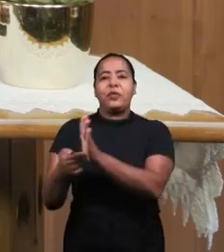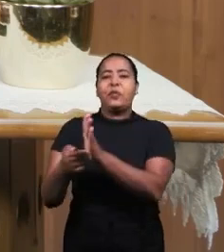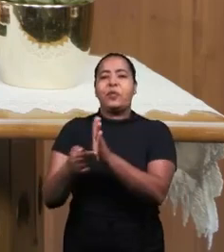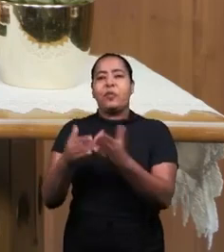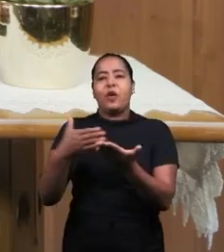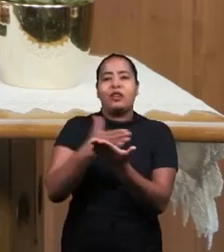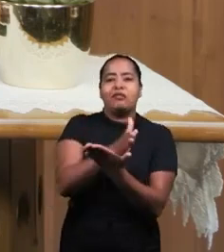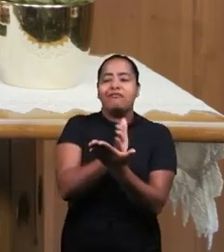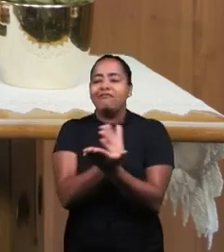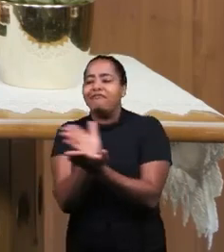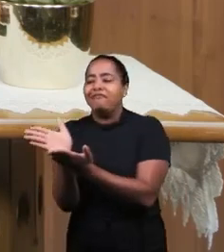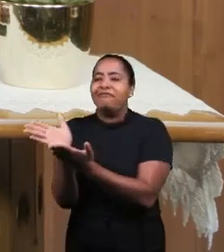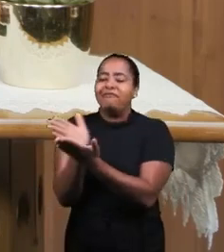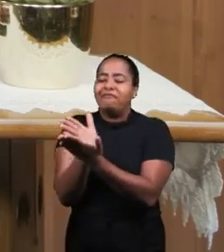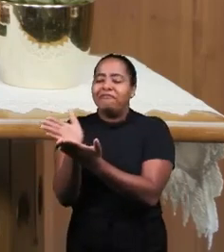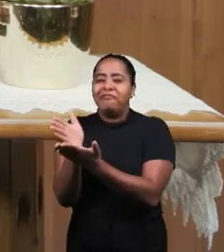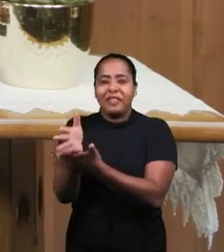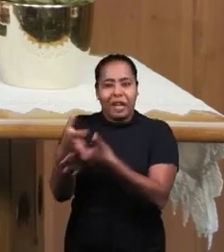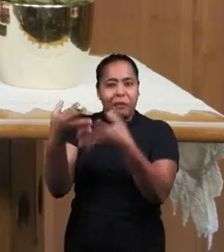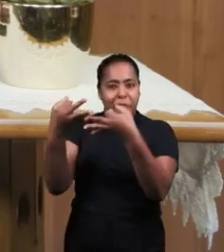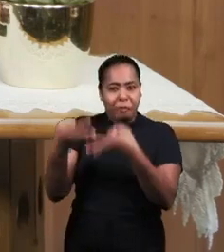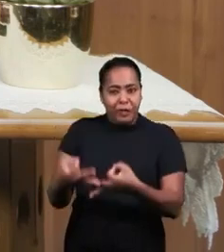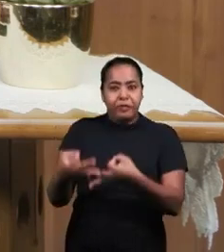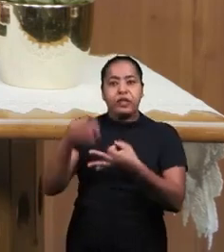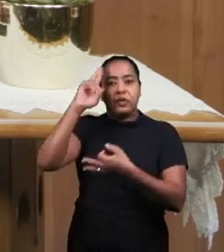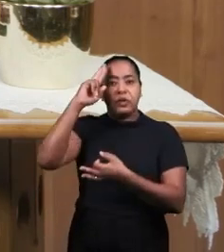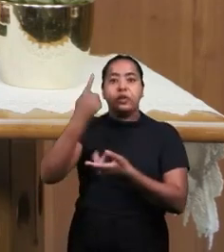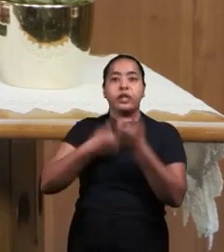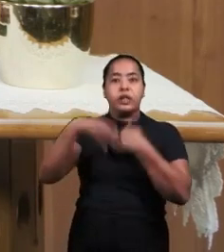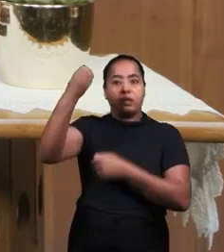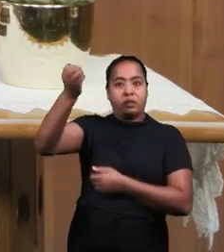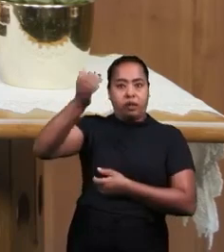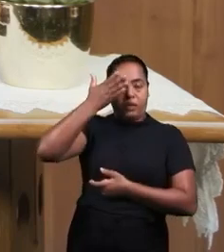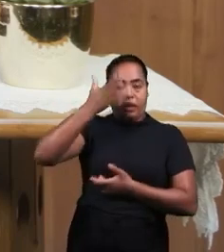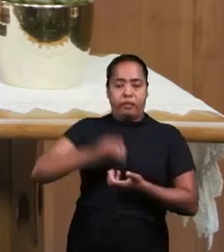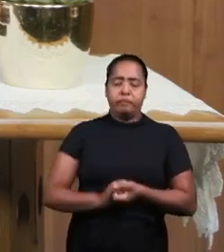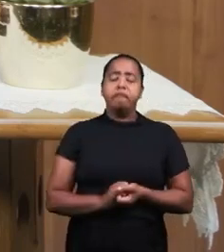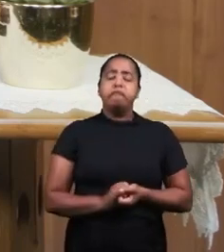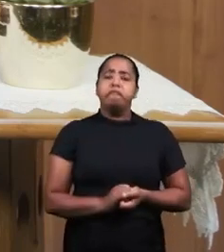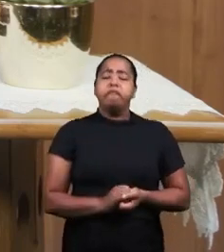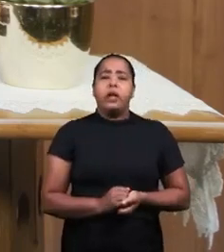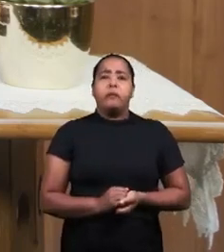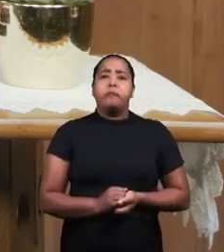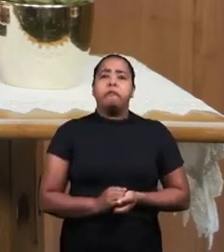ways that the Lord wants to show us in this moment. So very well, last week,